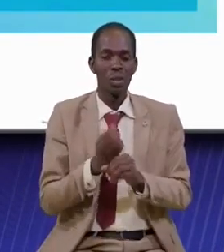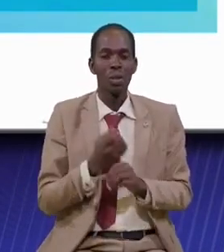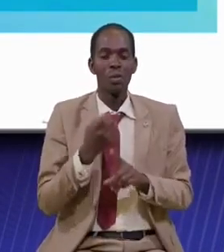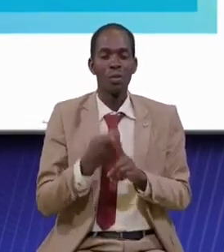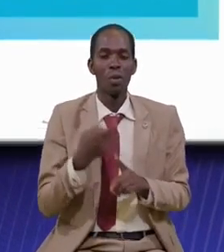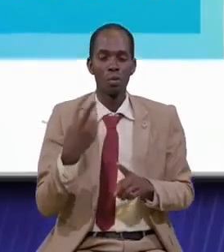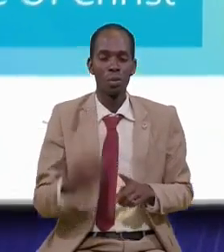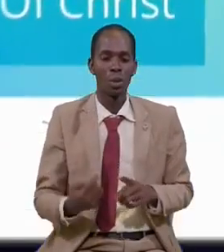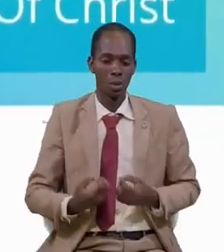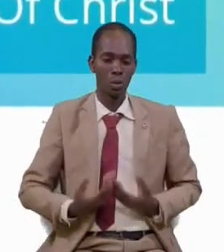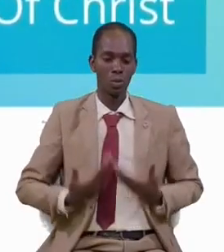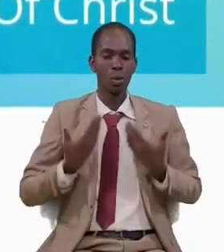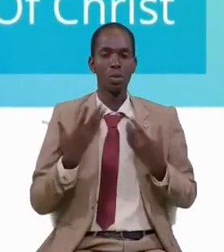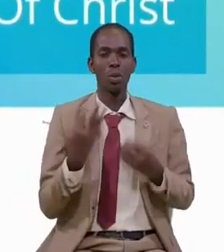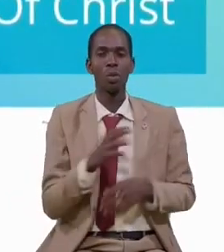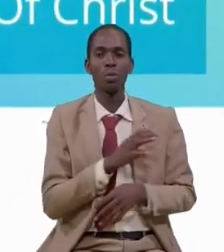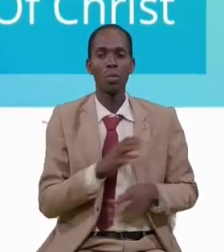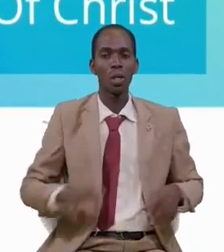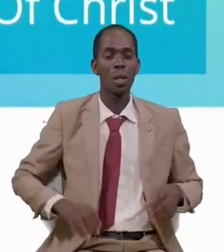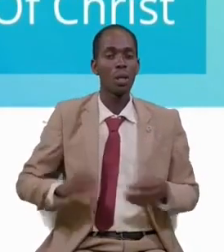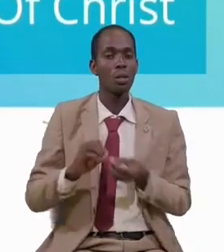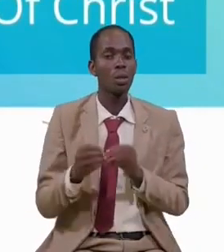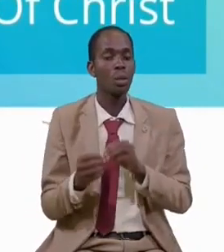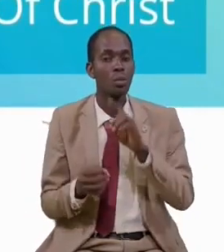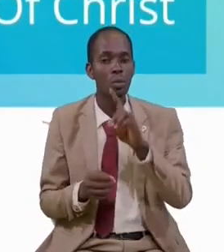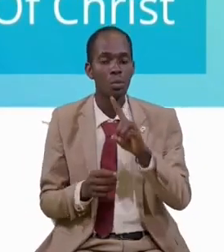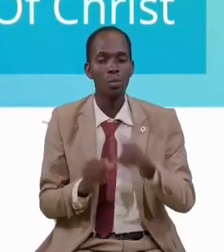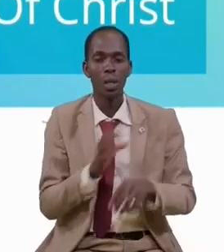life of Christ. Number one, Christ